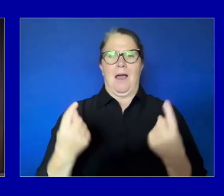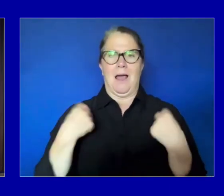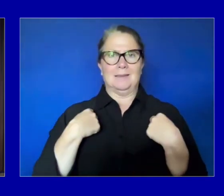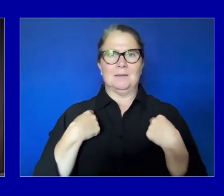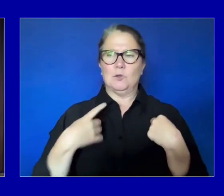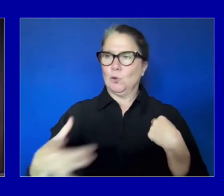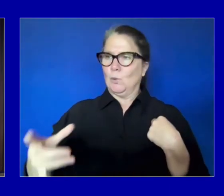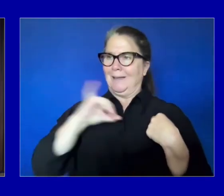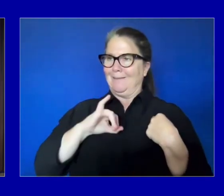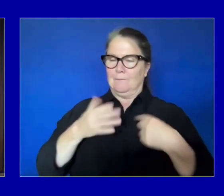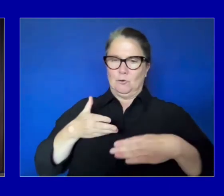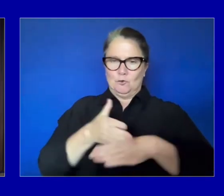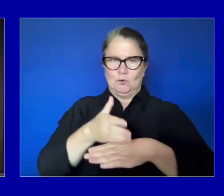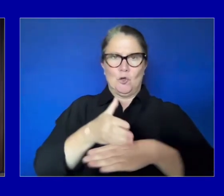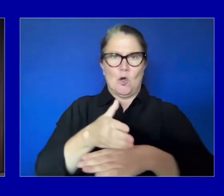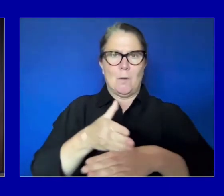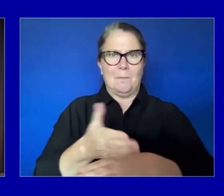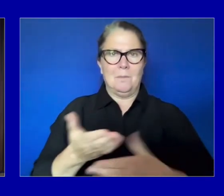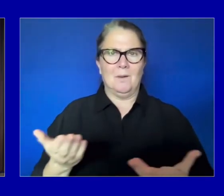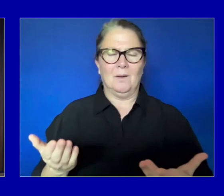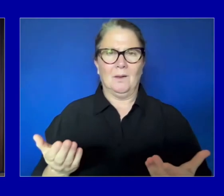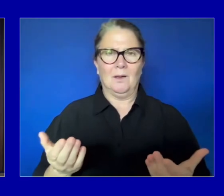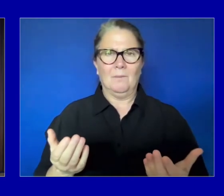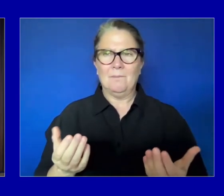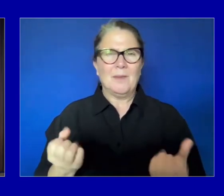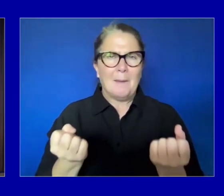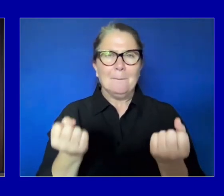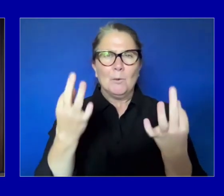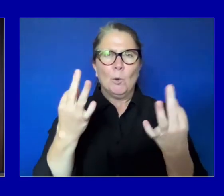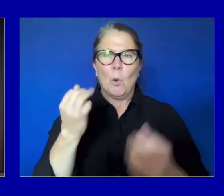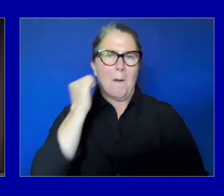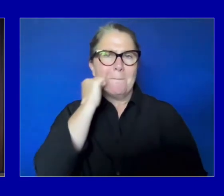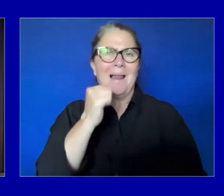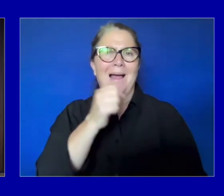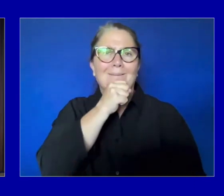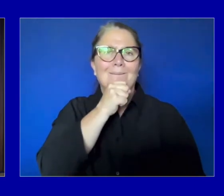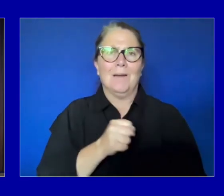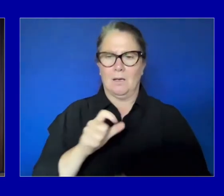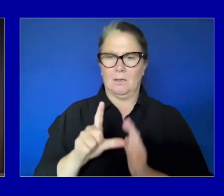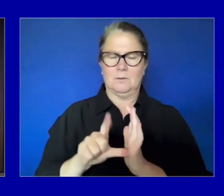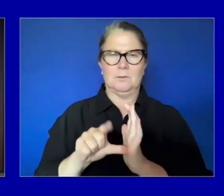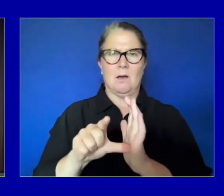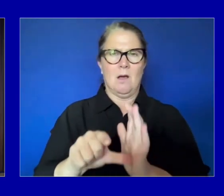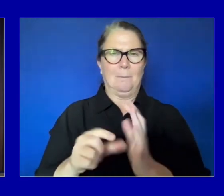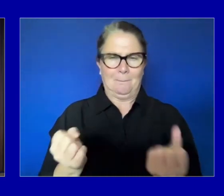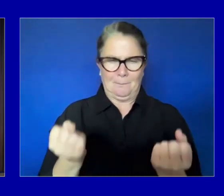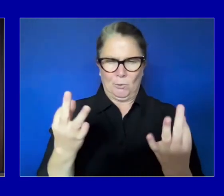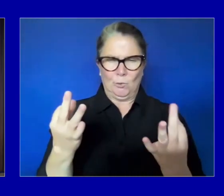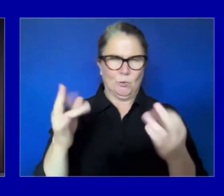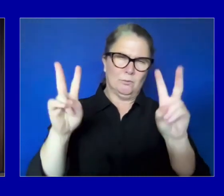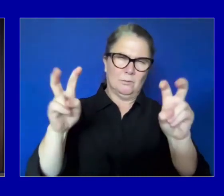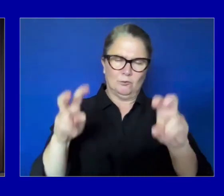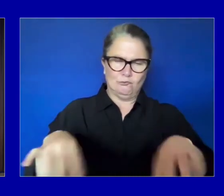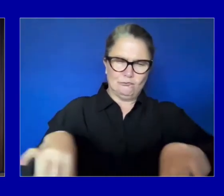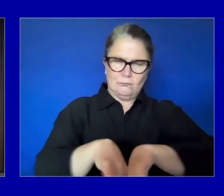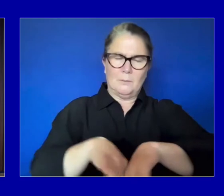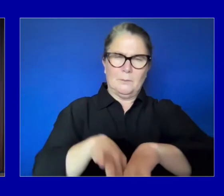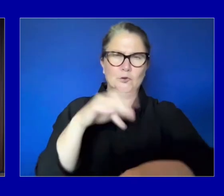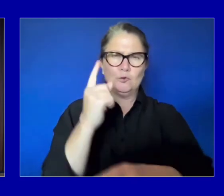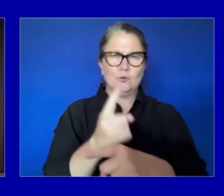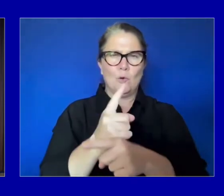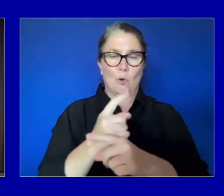there's no such thing as black fella time. Um, people worked hard. If you see, you see the, we